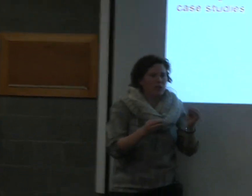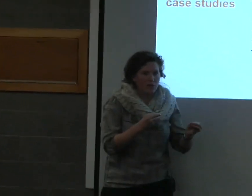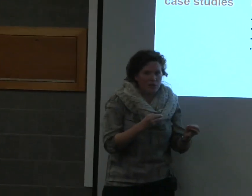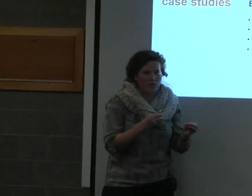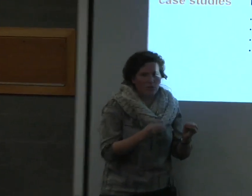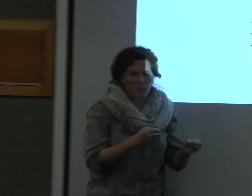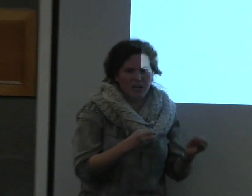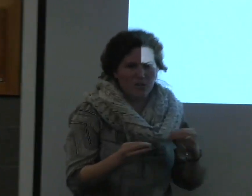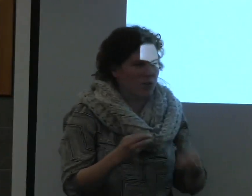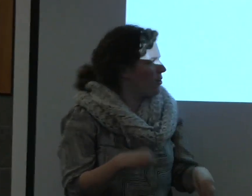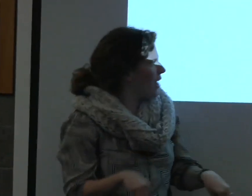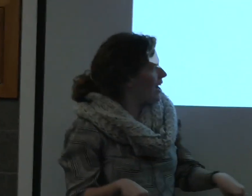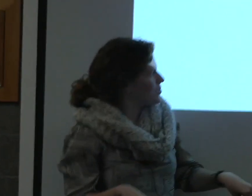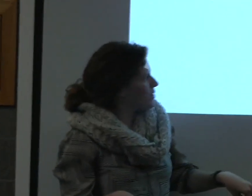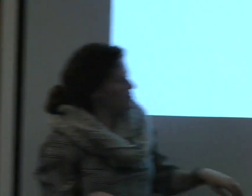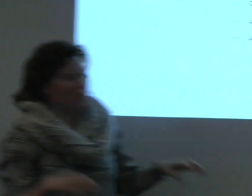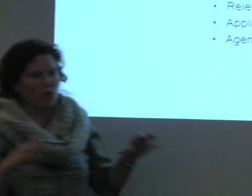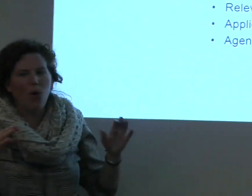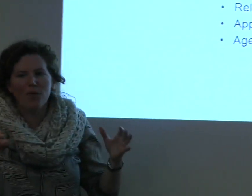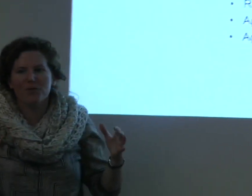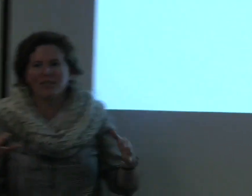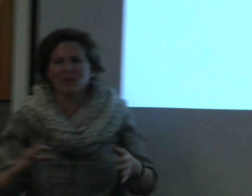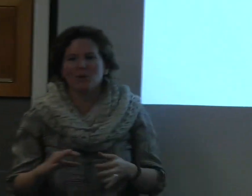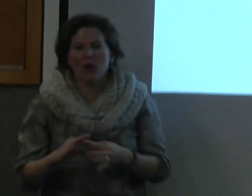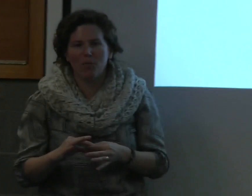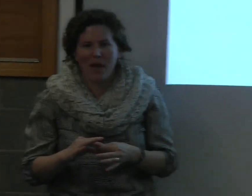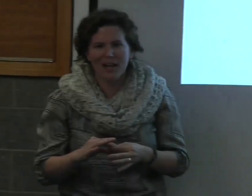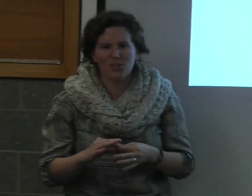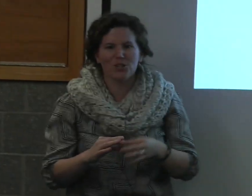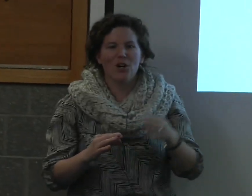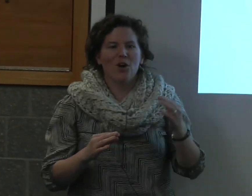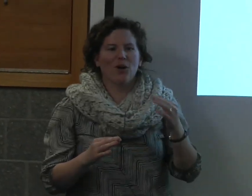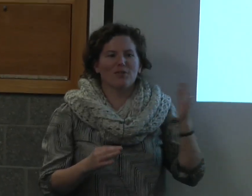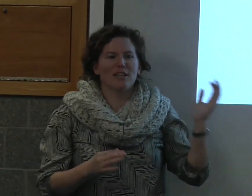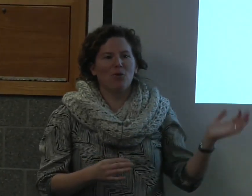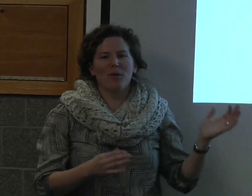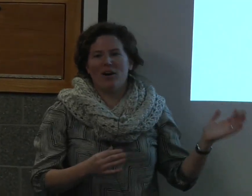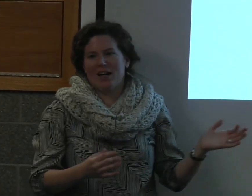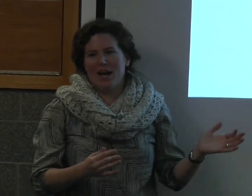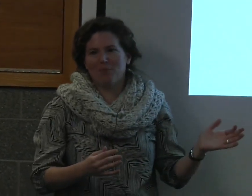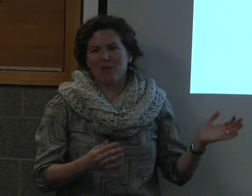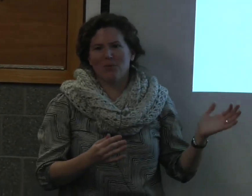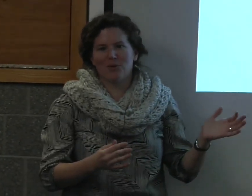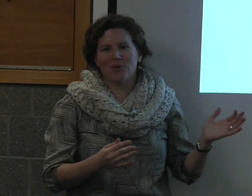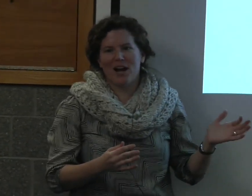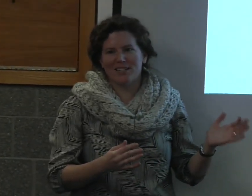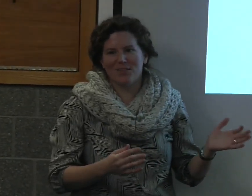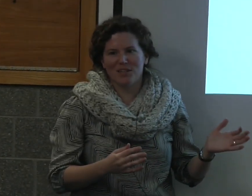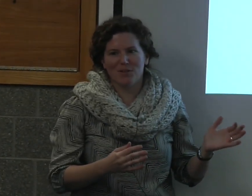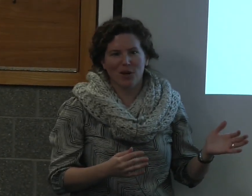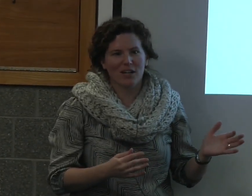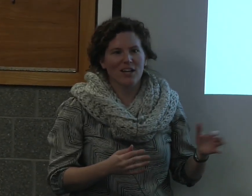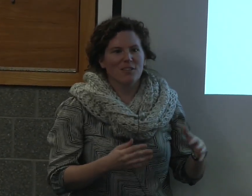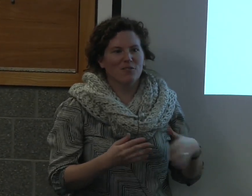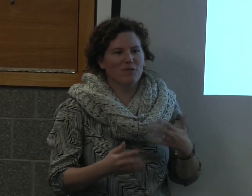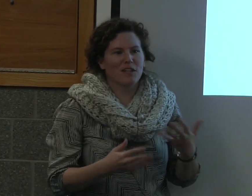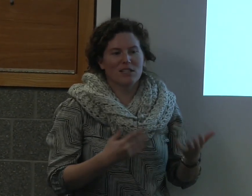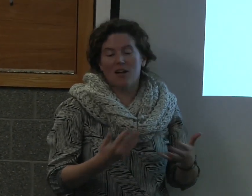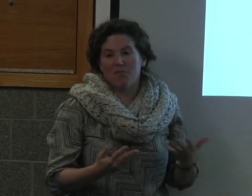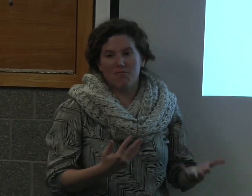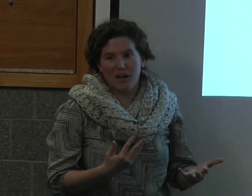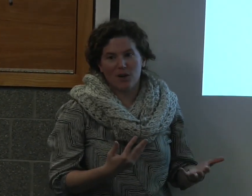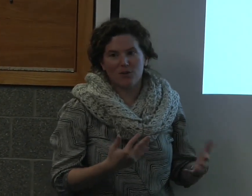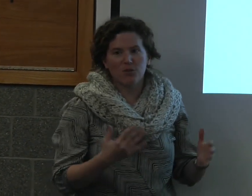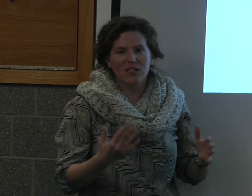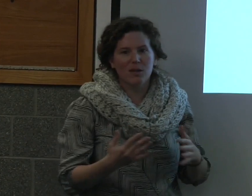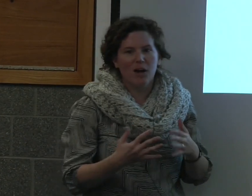knowledge or theory that they're learning in your class, right? So you want those things to be well matched, or else they will be unhappy with your activity, right? They'll